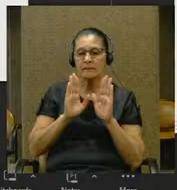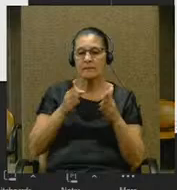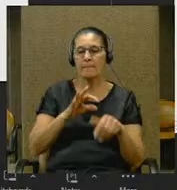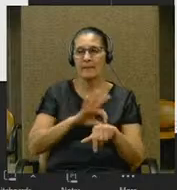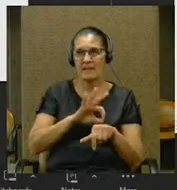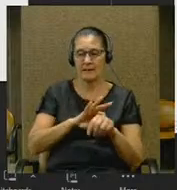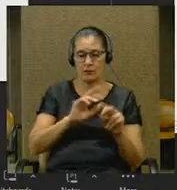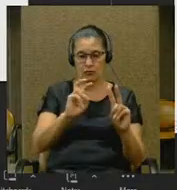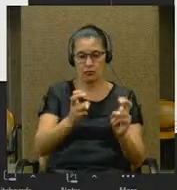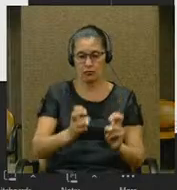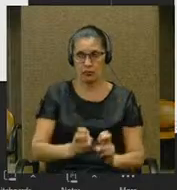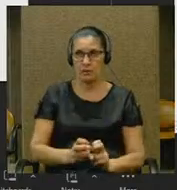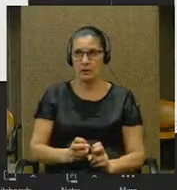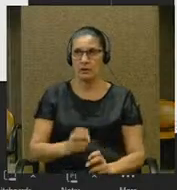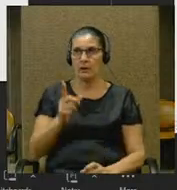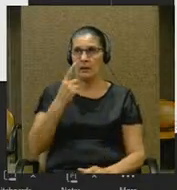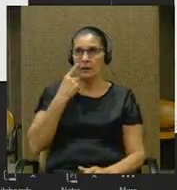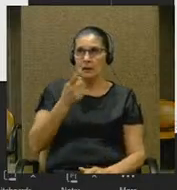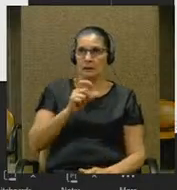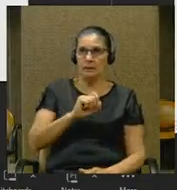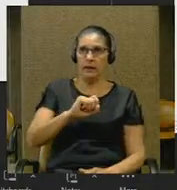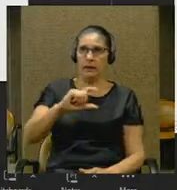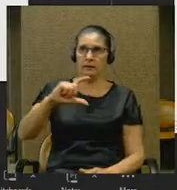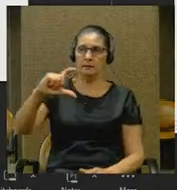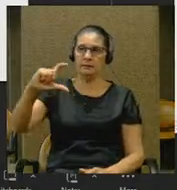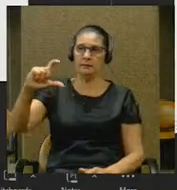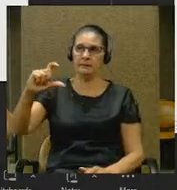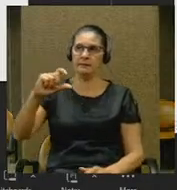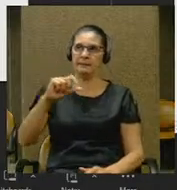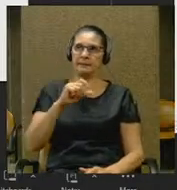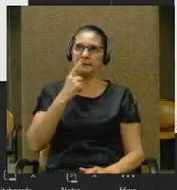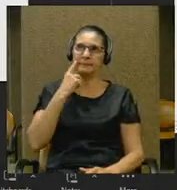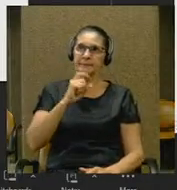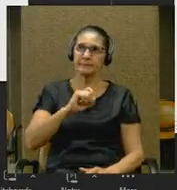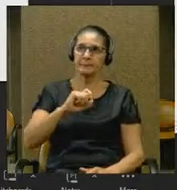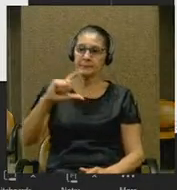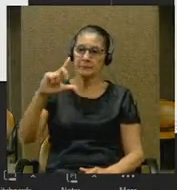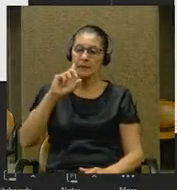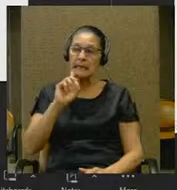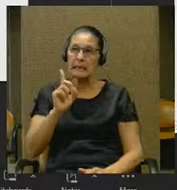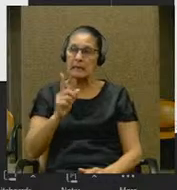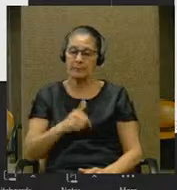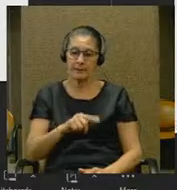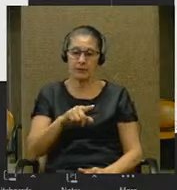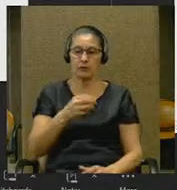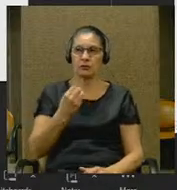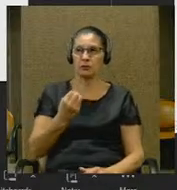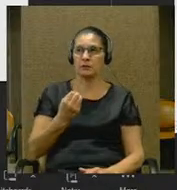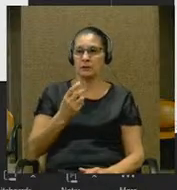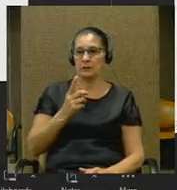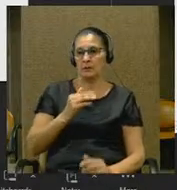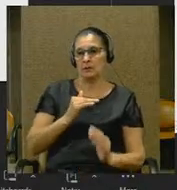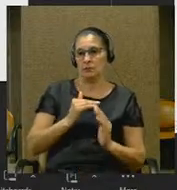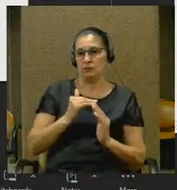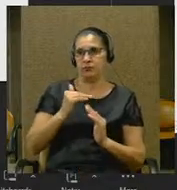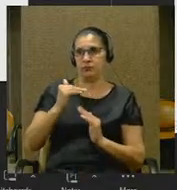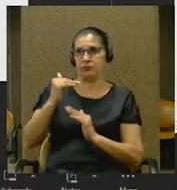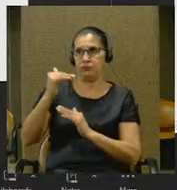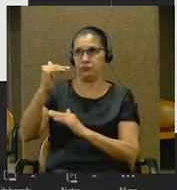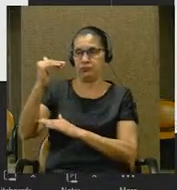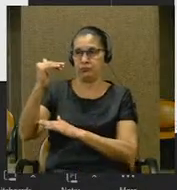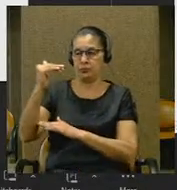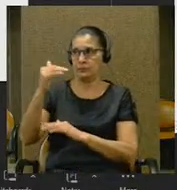rapid increase in severity of the impairment by people who are attended by ambulance